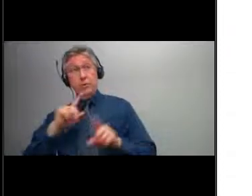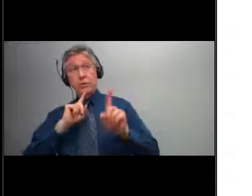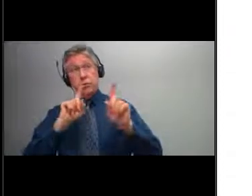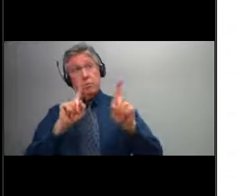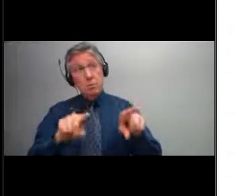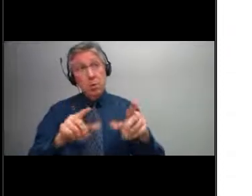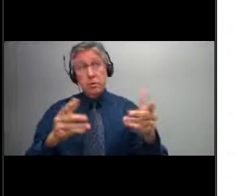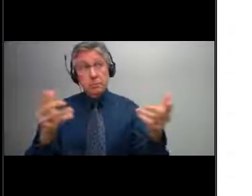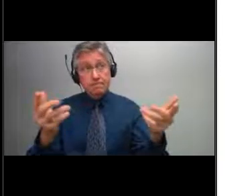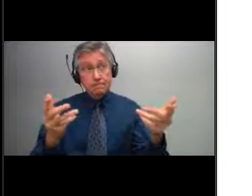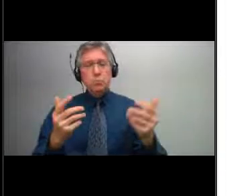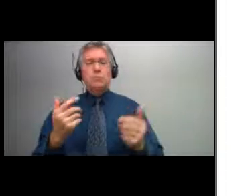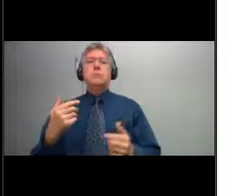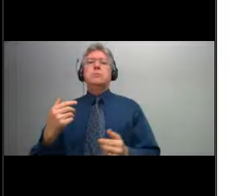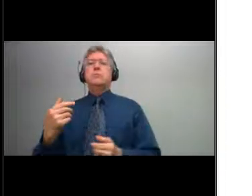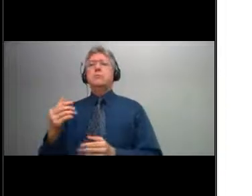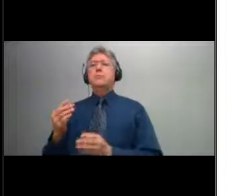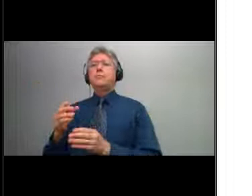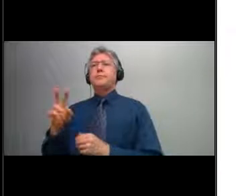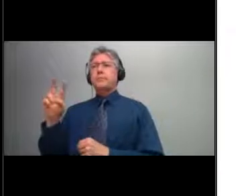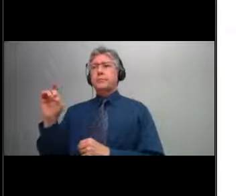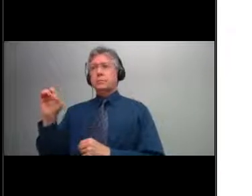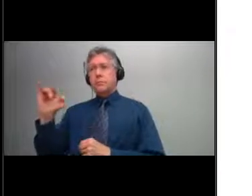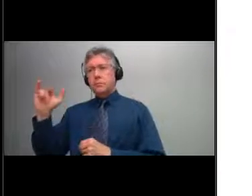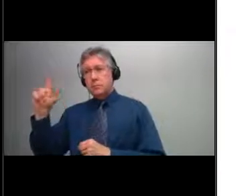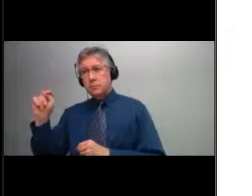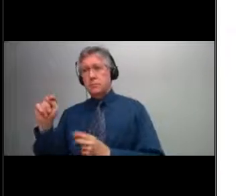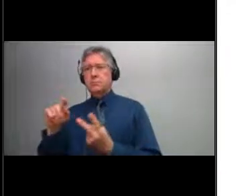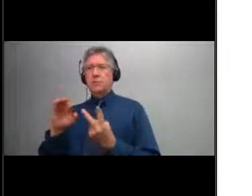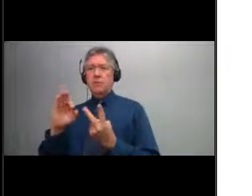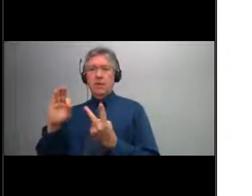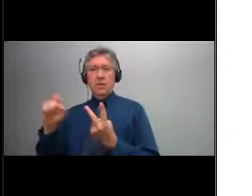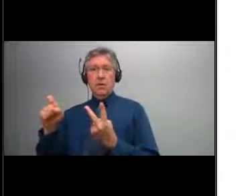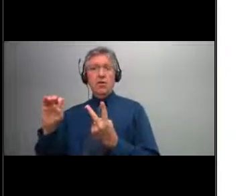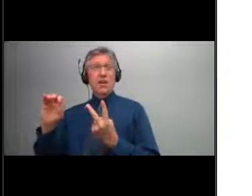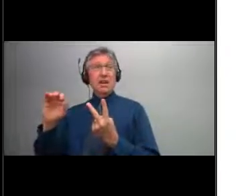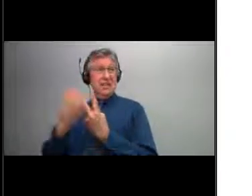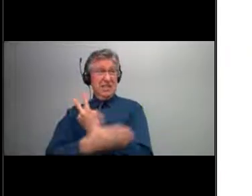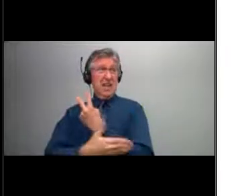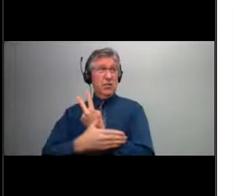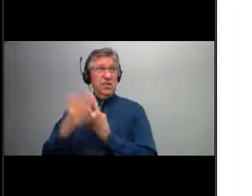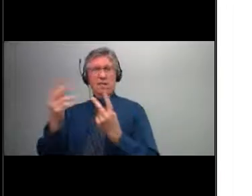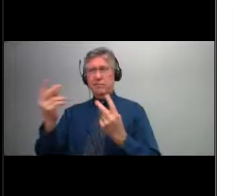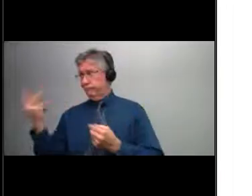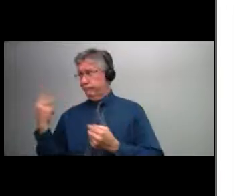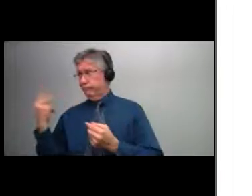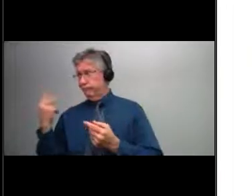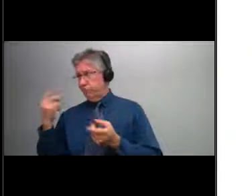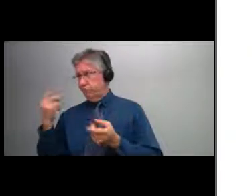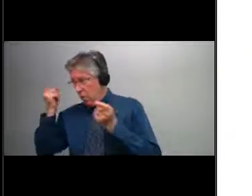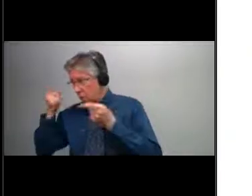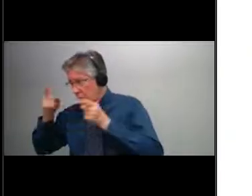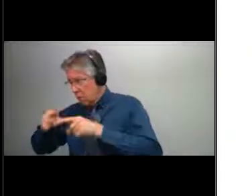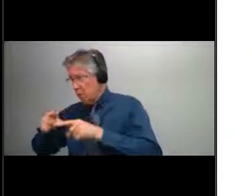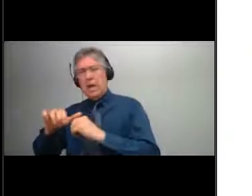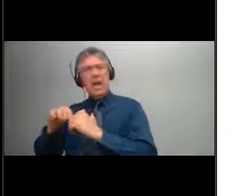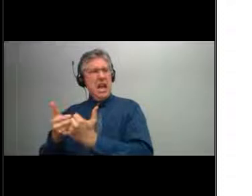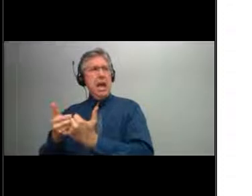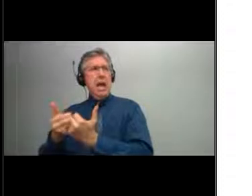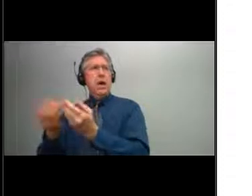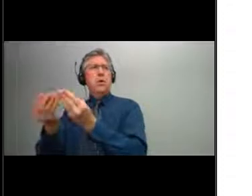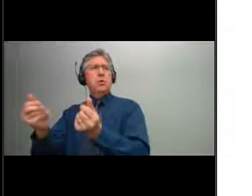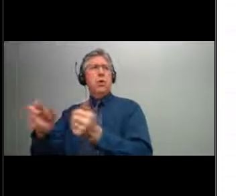that we, between VDOT and the Fairfax County, will determine, how that